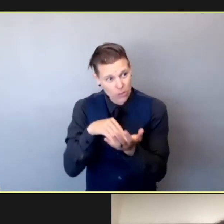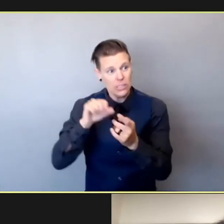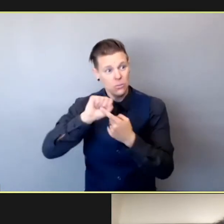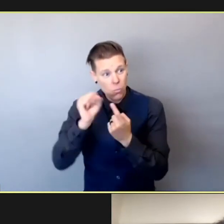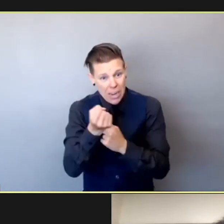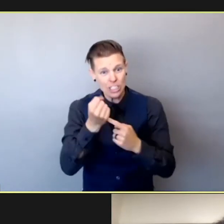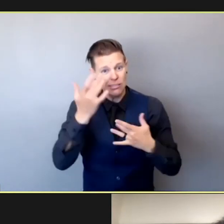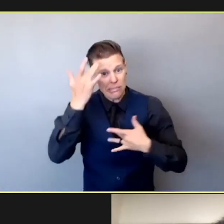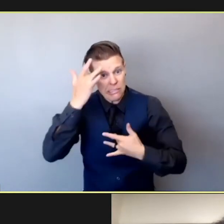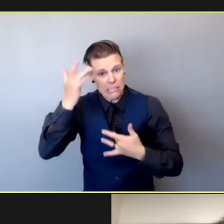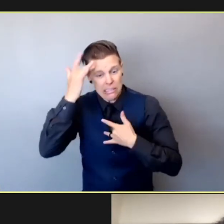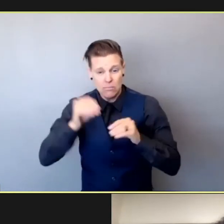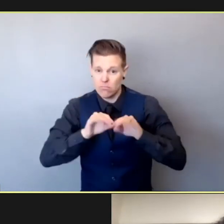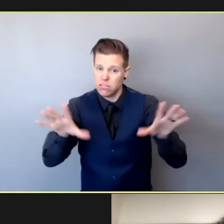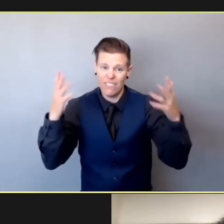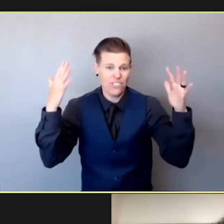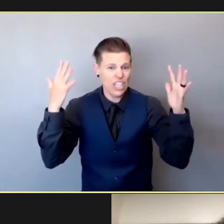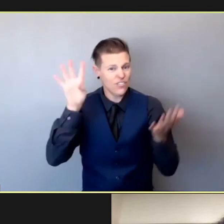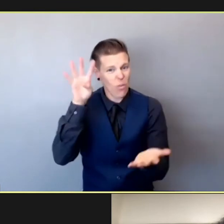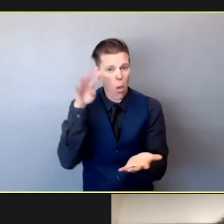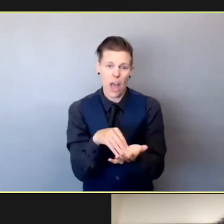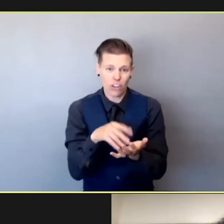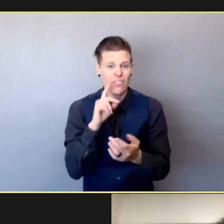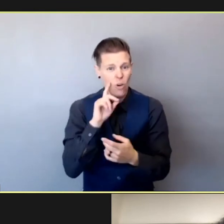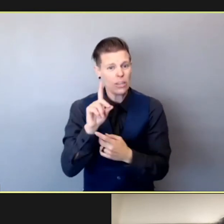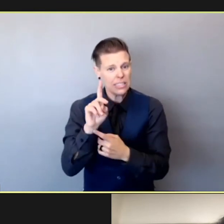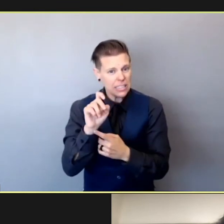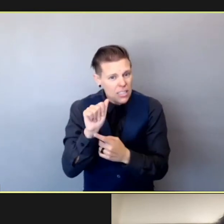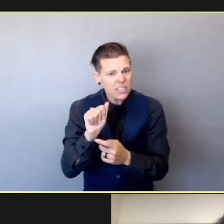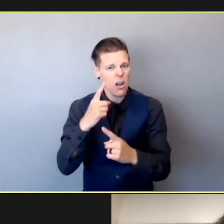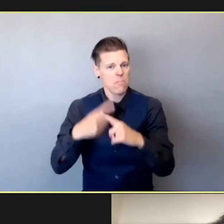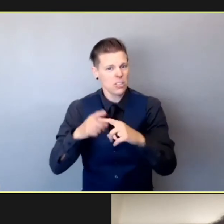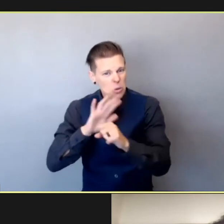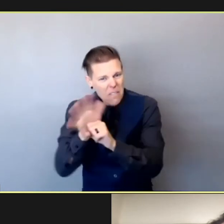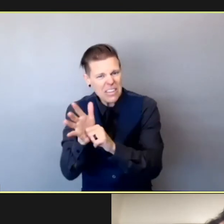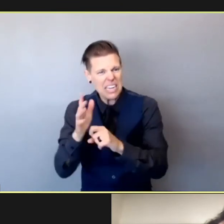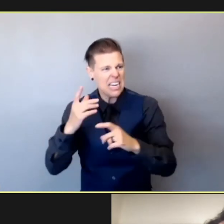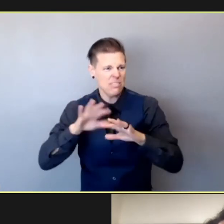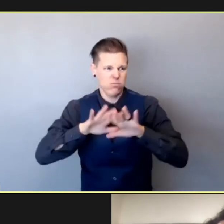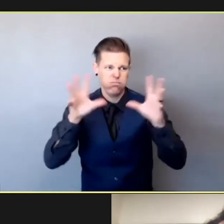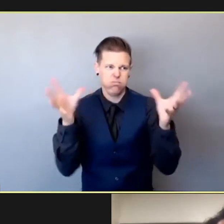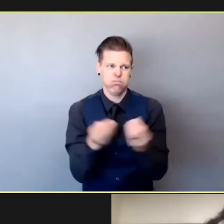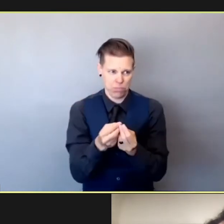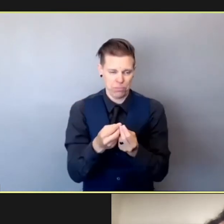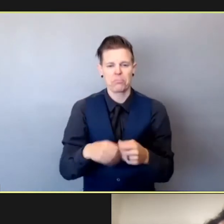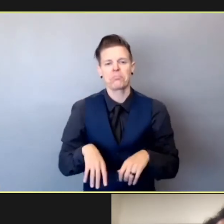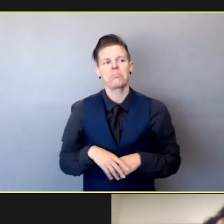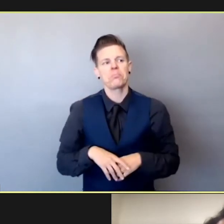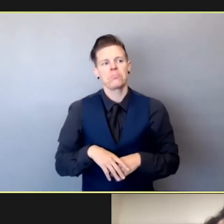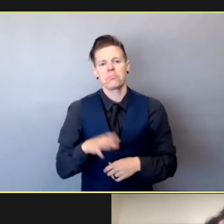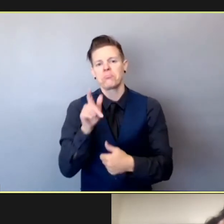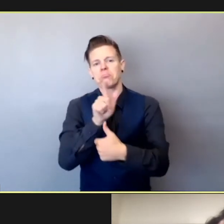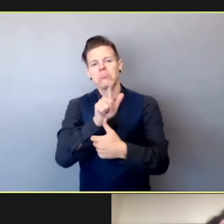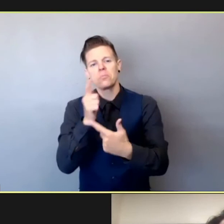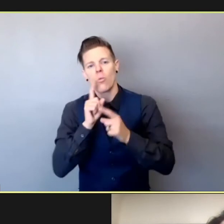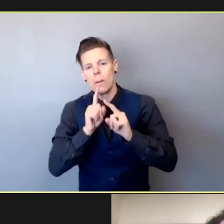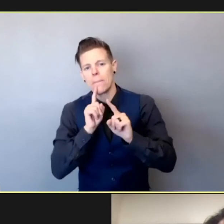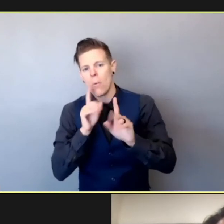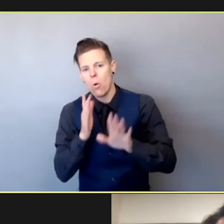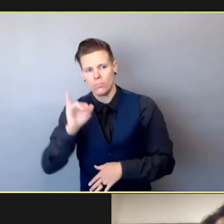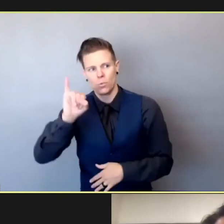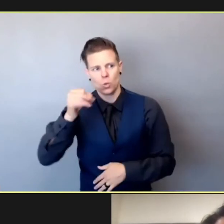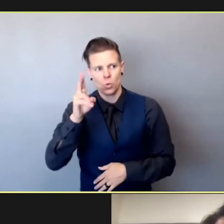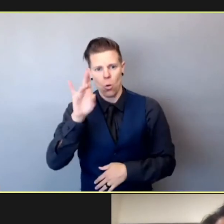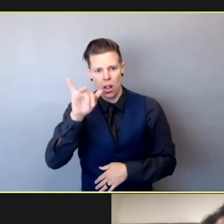Thank you both. Next, we'll turn to Julia Goldberg, followed by Cedar Atanasio. And at this point, I don't see any more hands raised, but if other